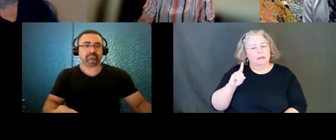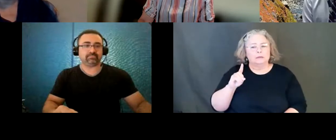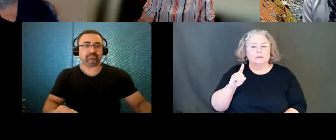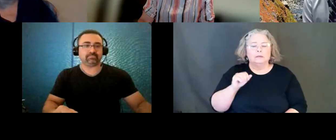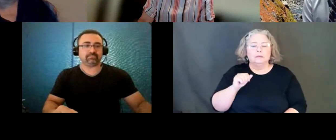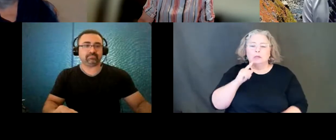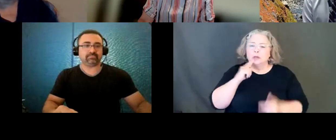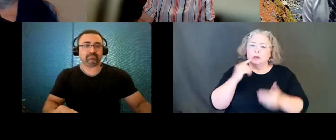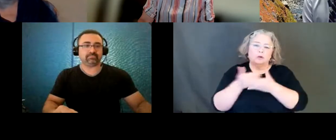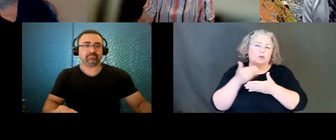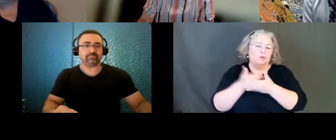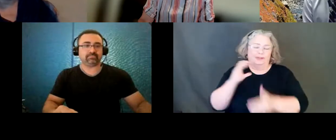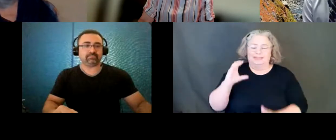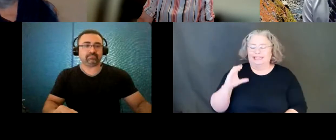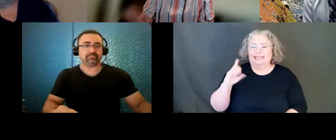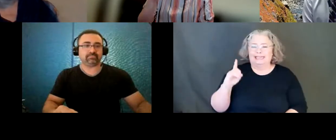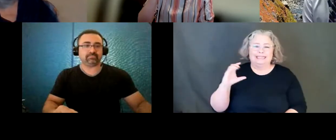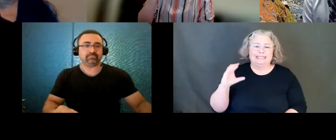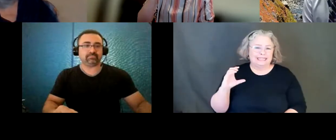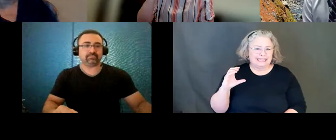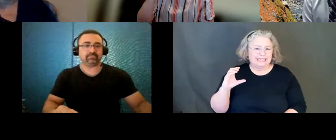the new CDC